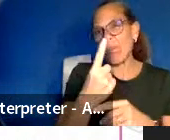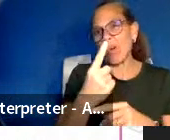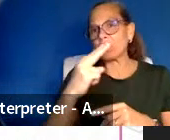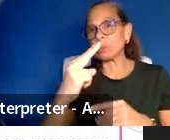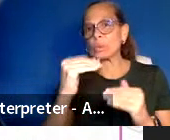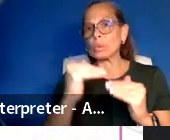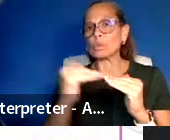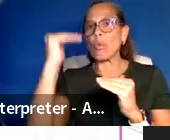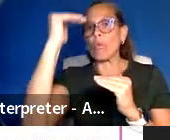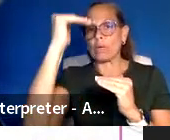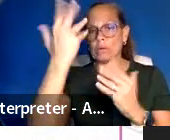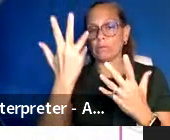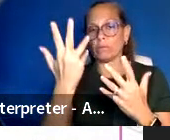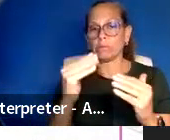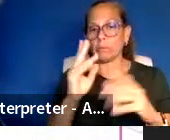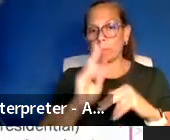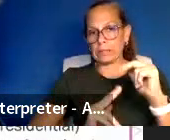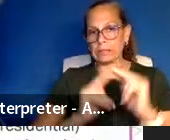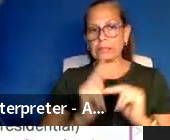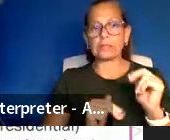buildings. Next slide, please.